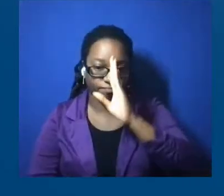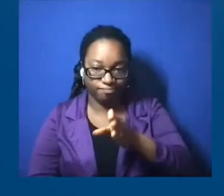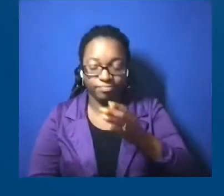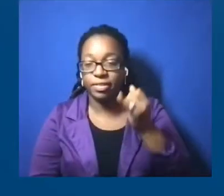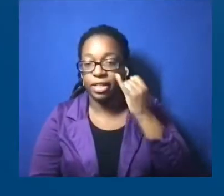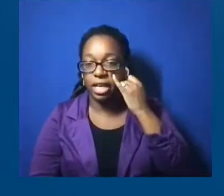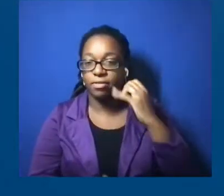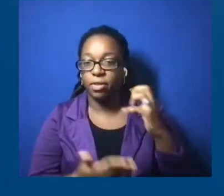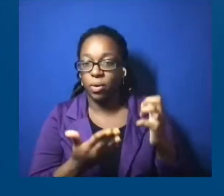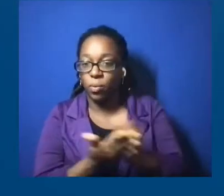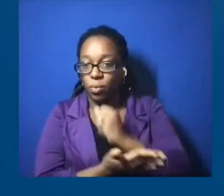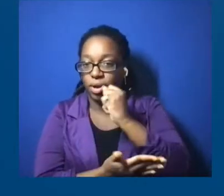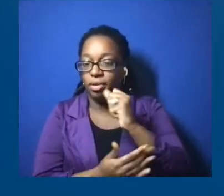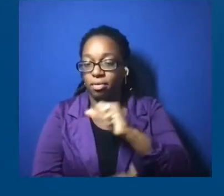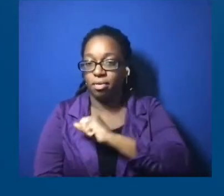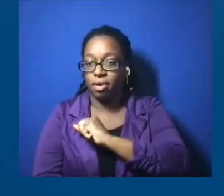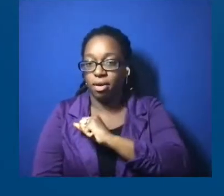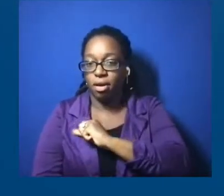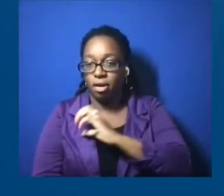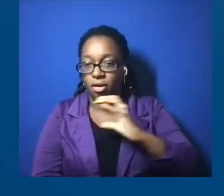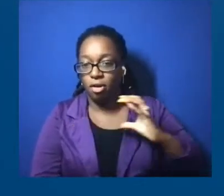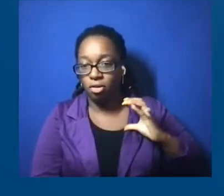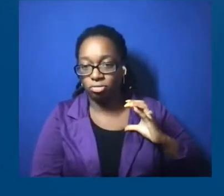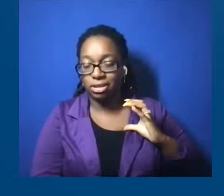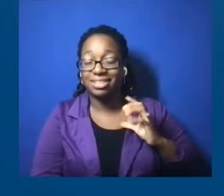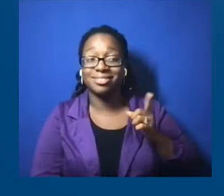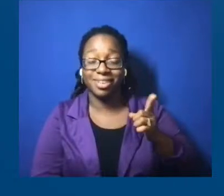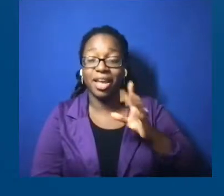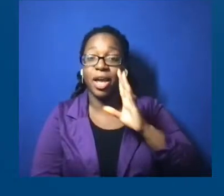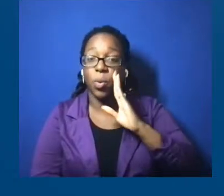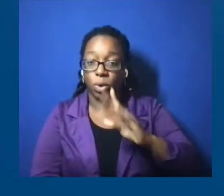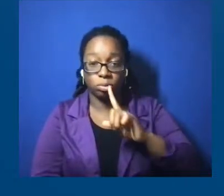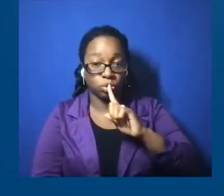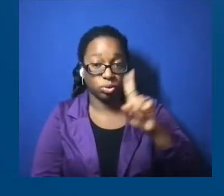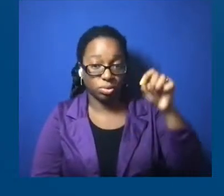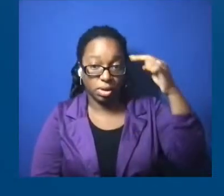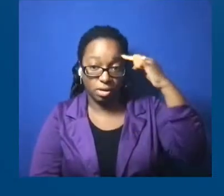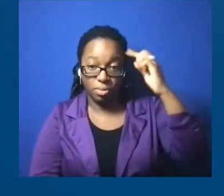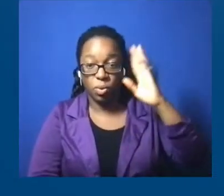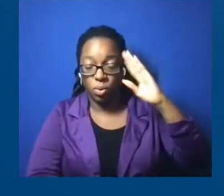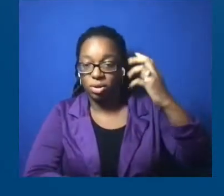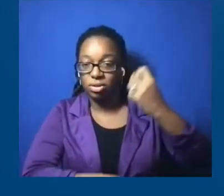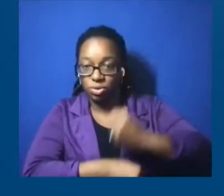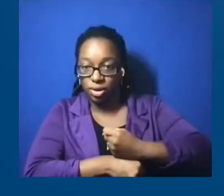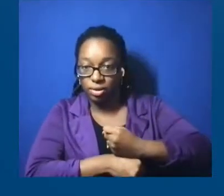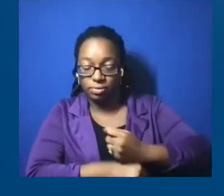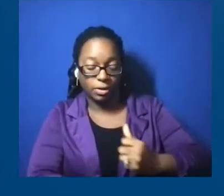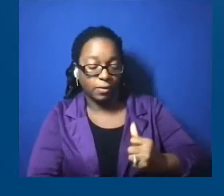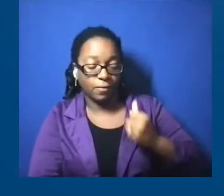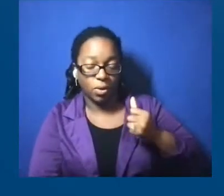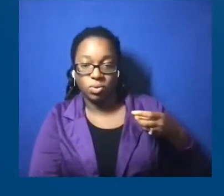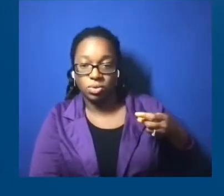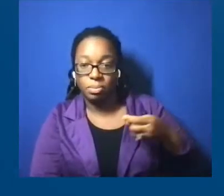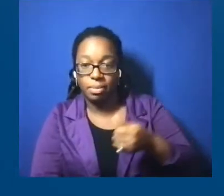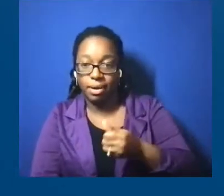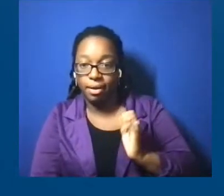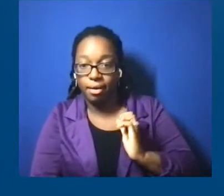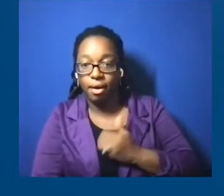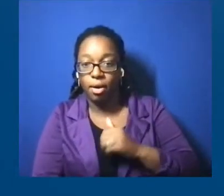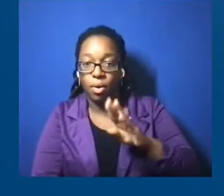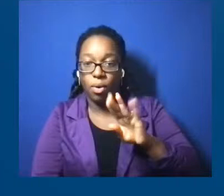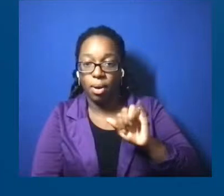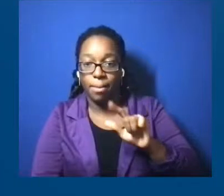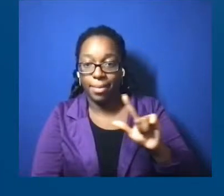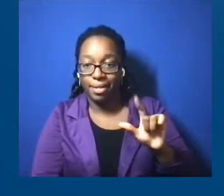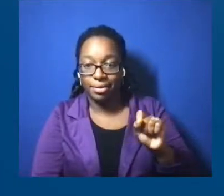of the Congress, they will shut down the government, refuse to pay our bills, and it'll be the